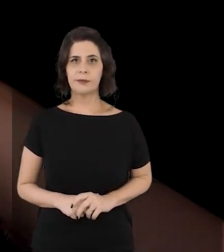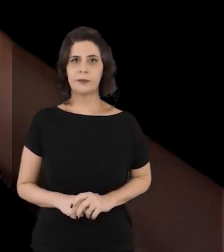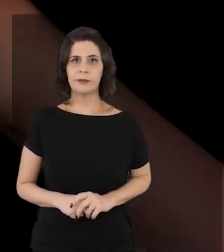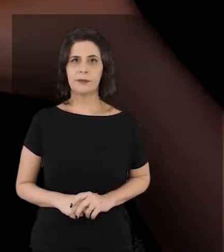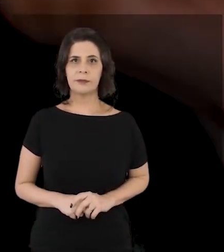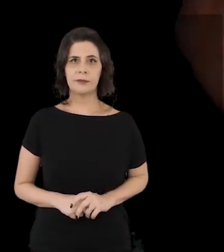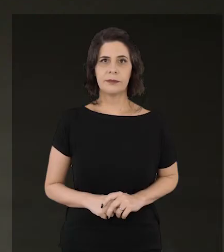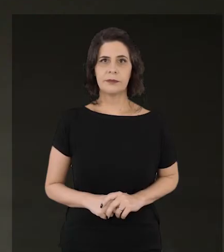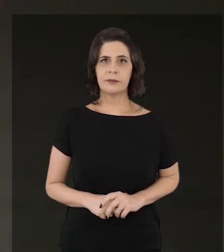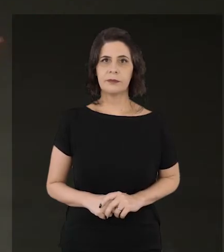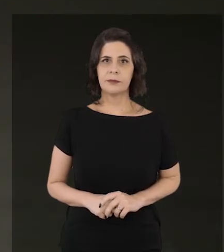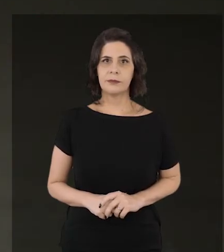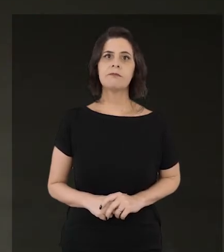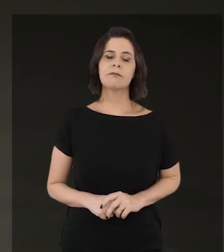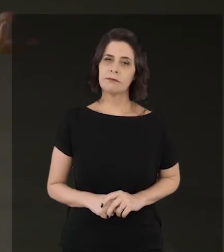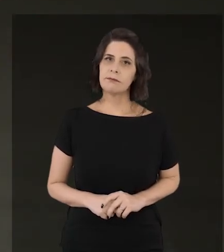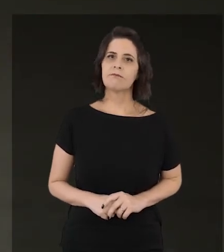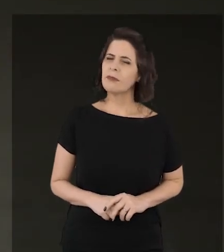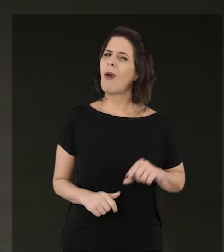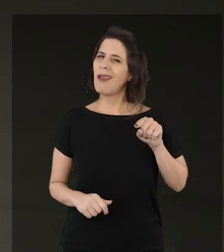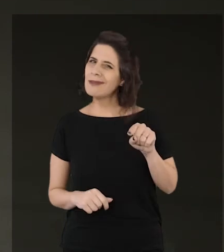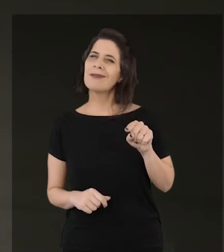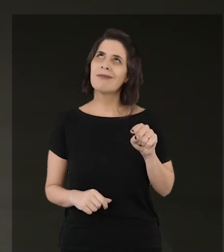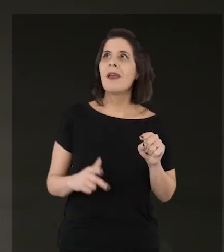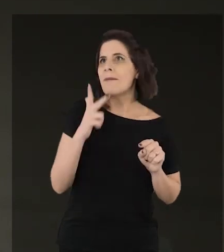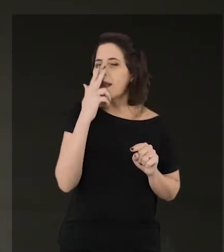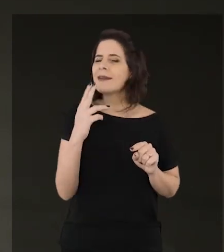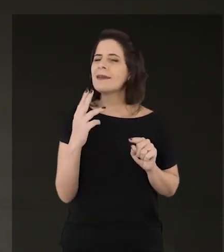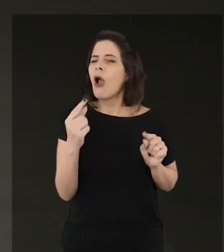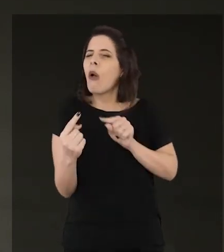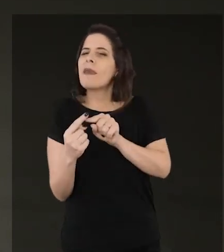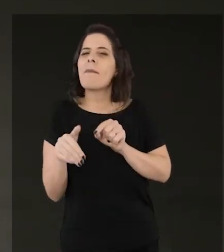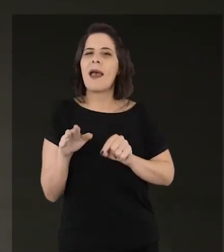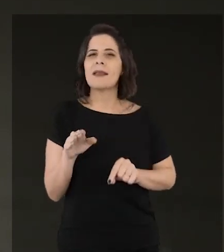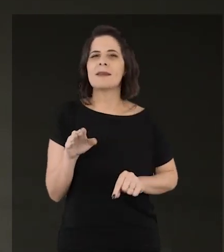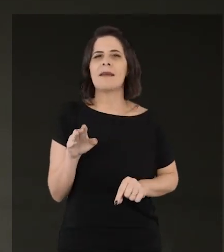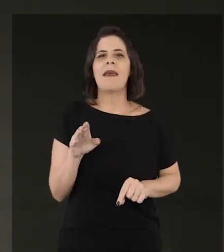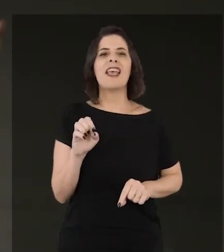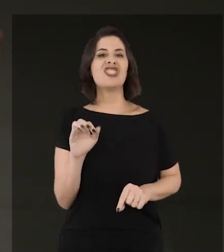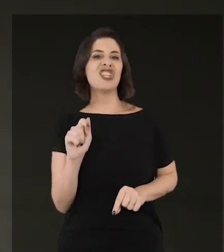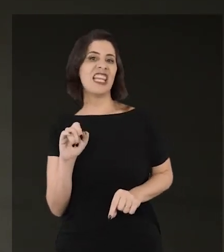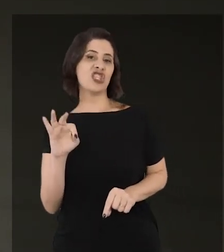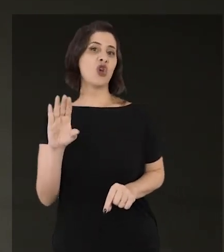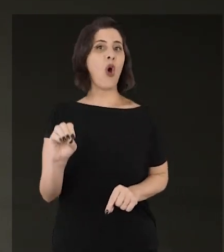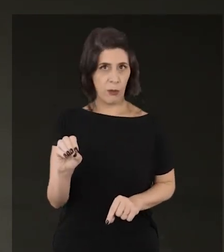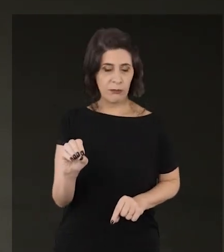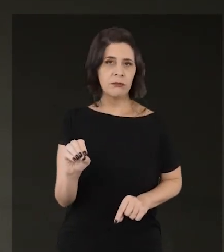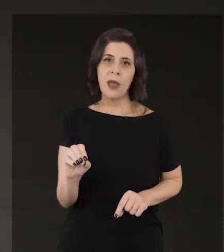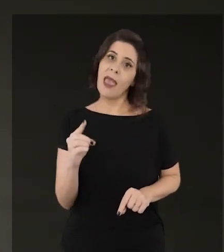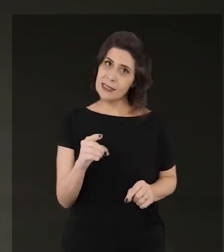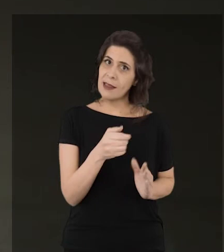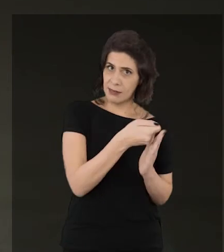So maybe I guess this is something that's perhaps like more stylistic. The book was written in 69, and so there